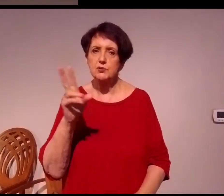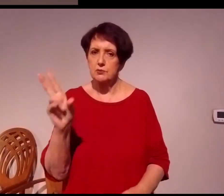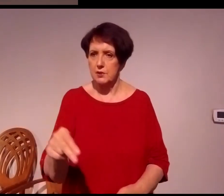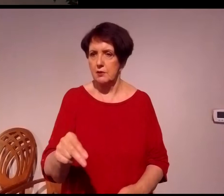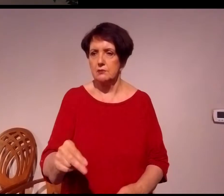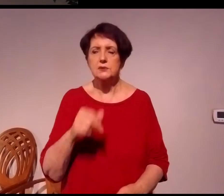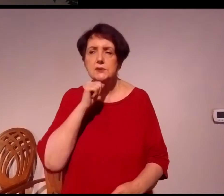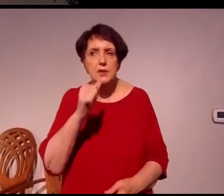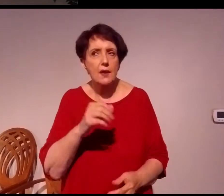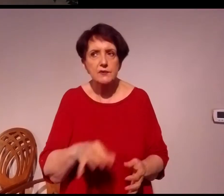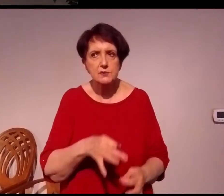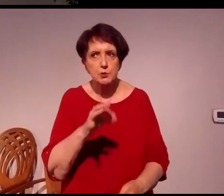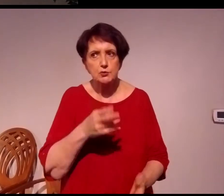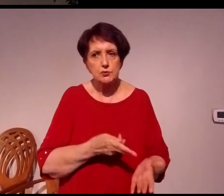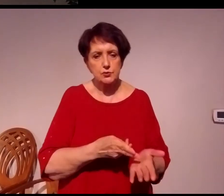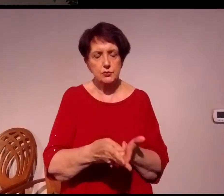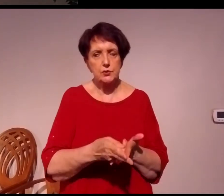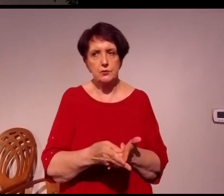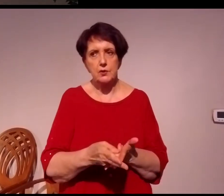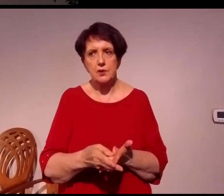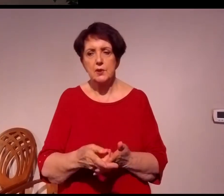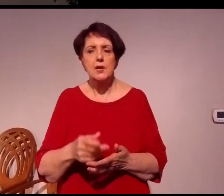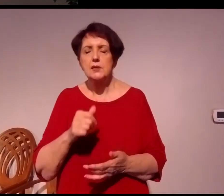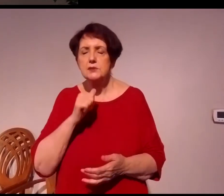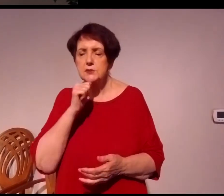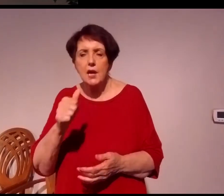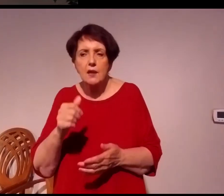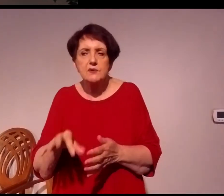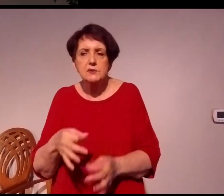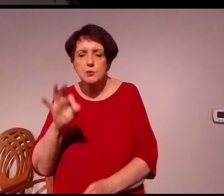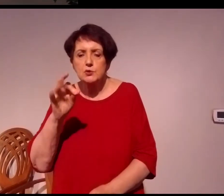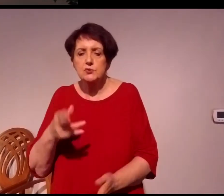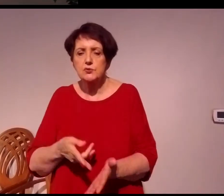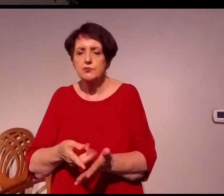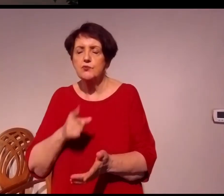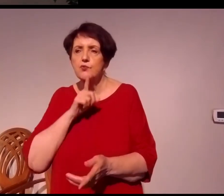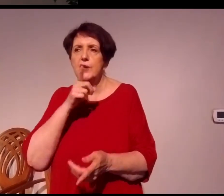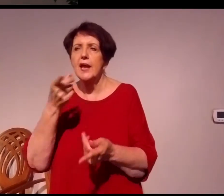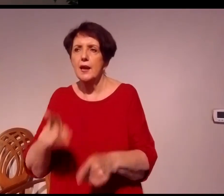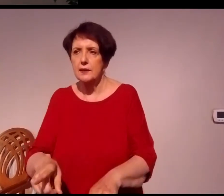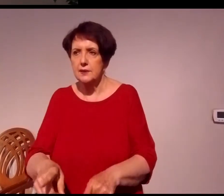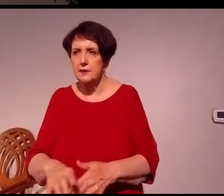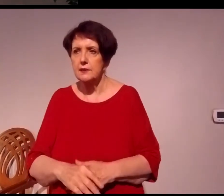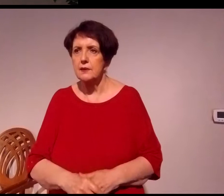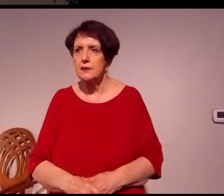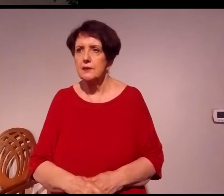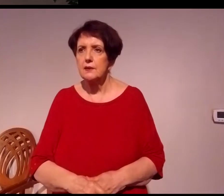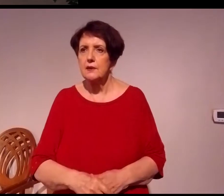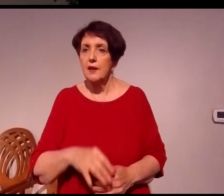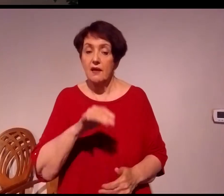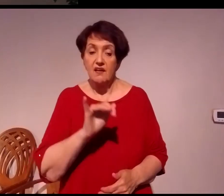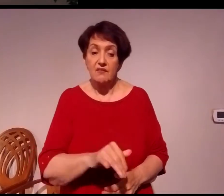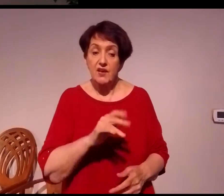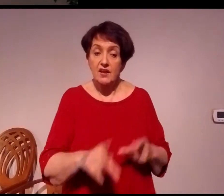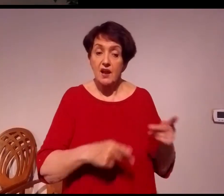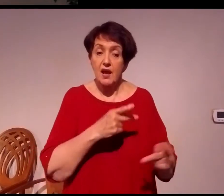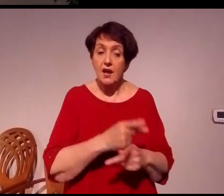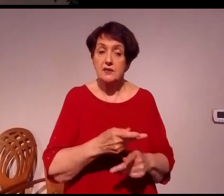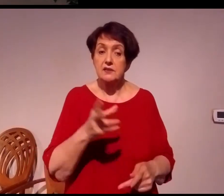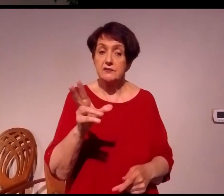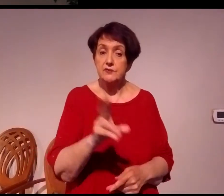me. No, this is not the spiritual reality. And you see, when we say that kind of no, I think of that as a